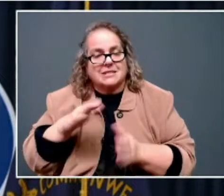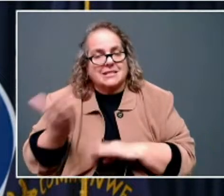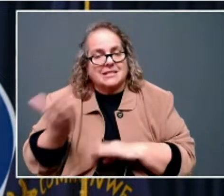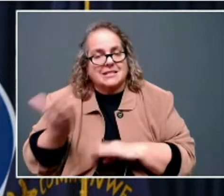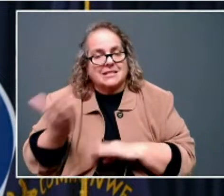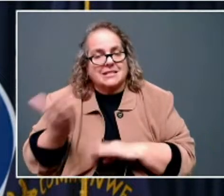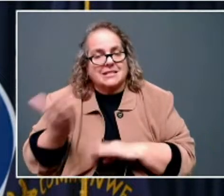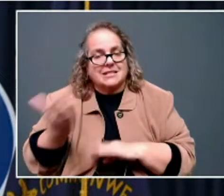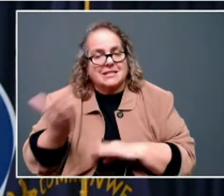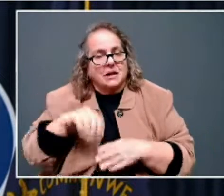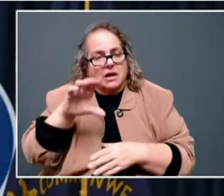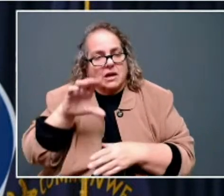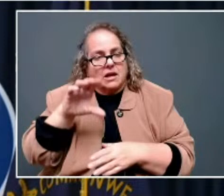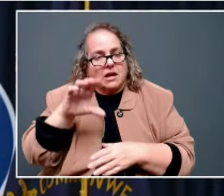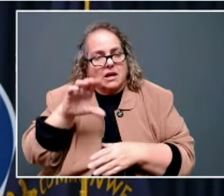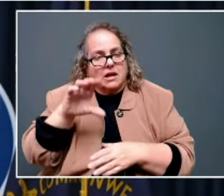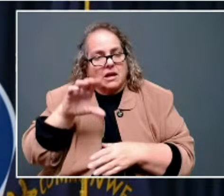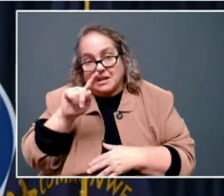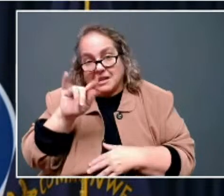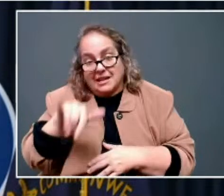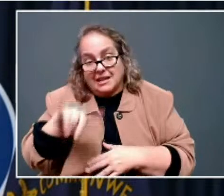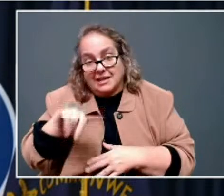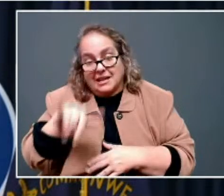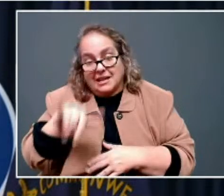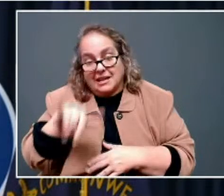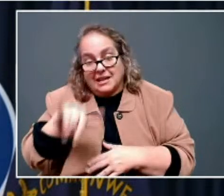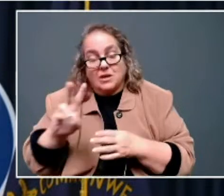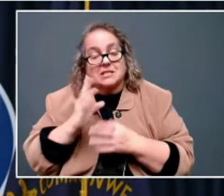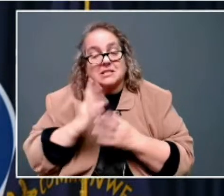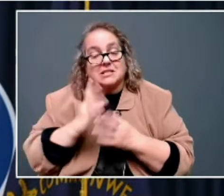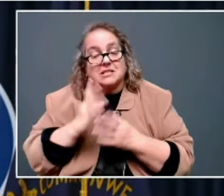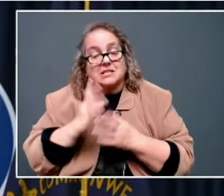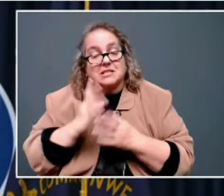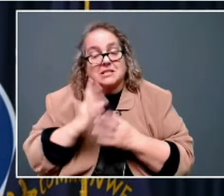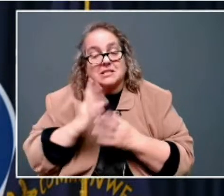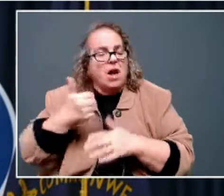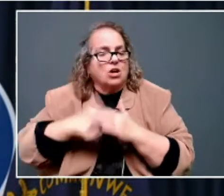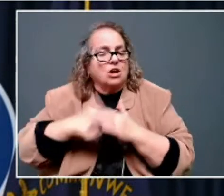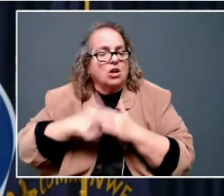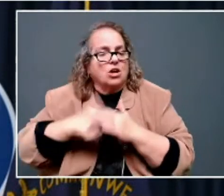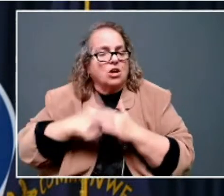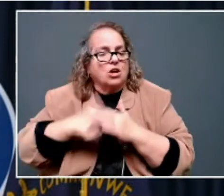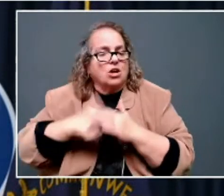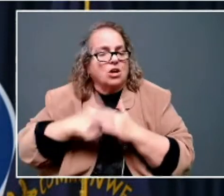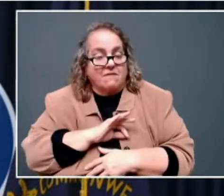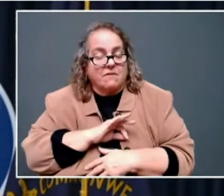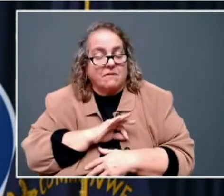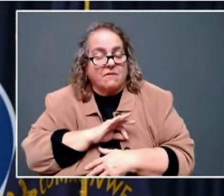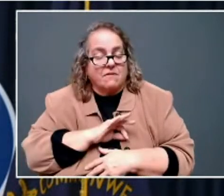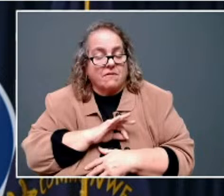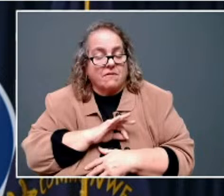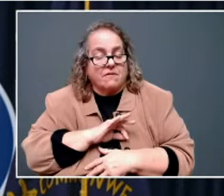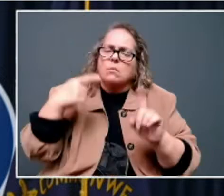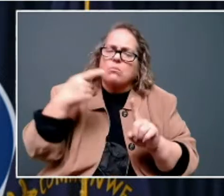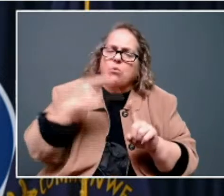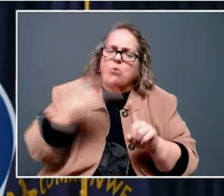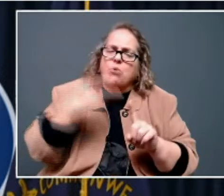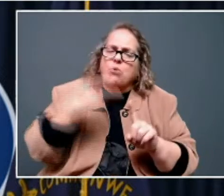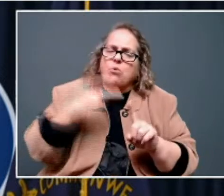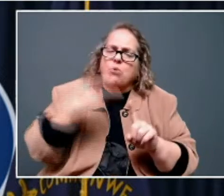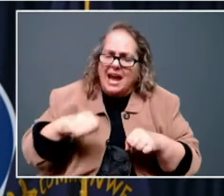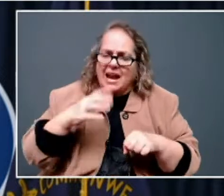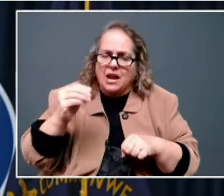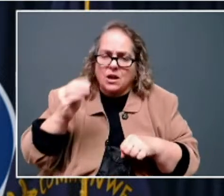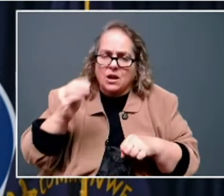6 weeks. I know some are blaming it on understaffing. I'm kind of just wondering, at what point can and would the state step in